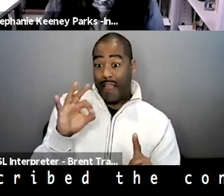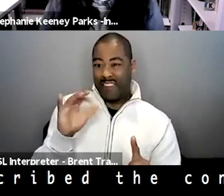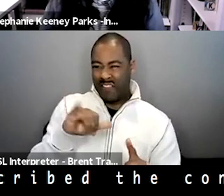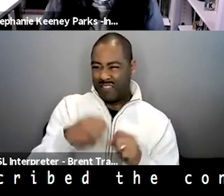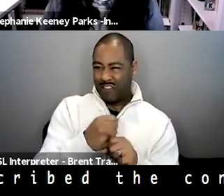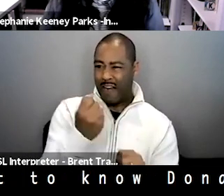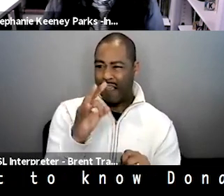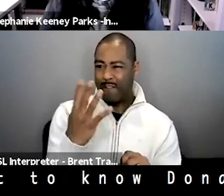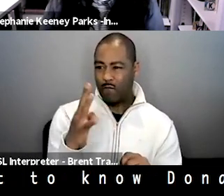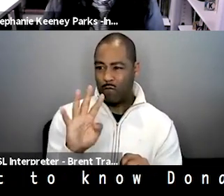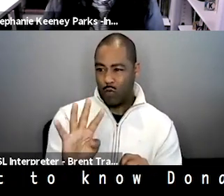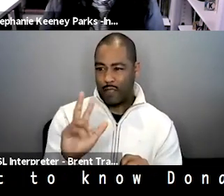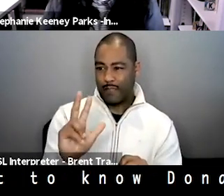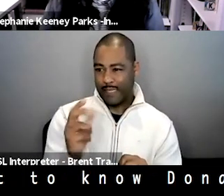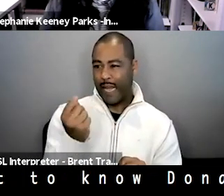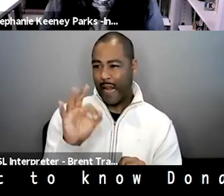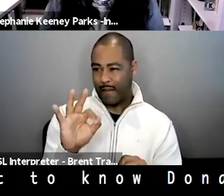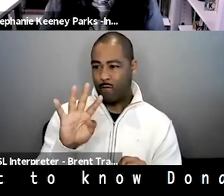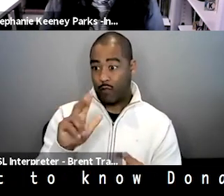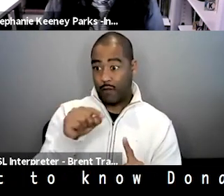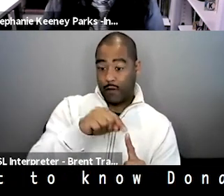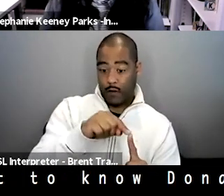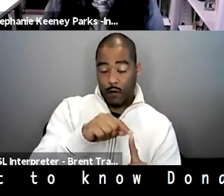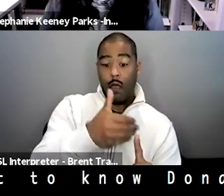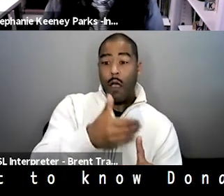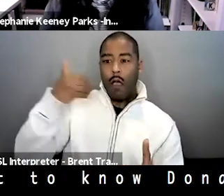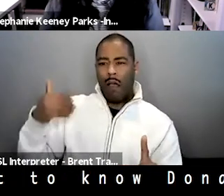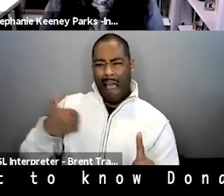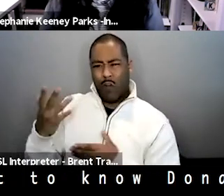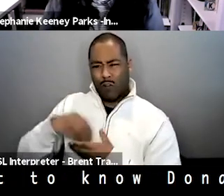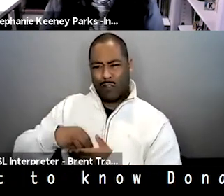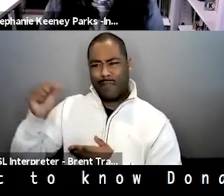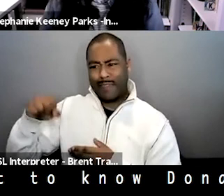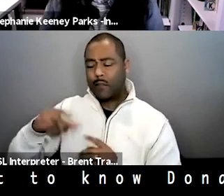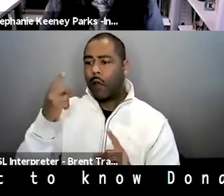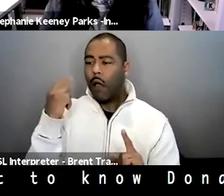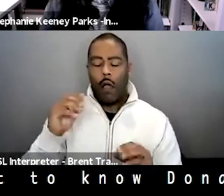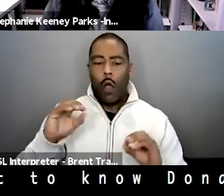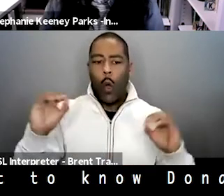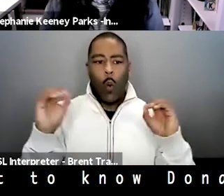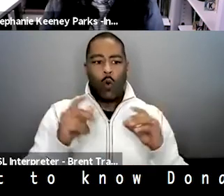and he was the first person identified in the first article that really fully described the condition.